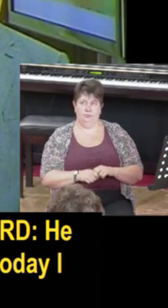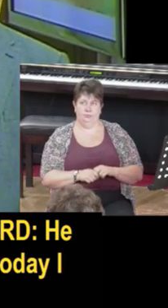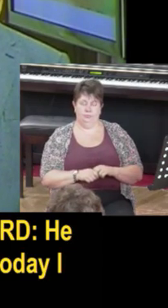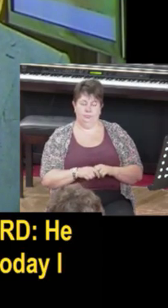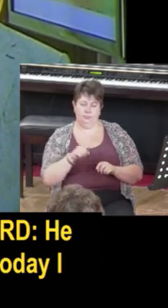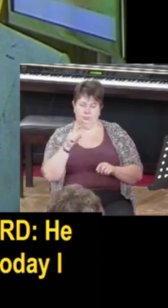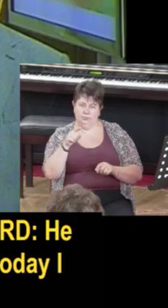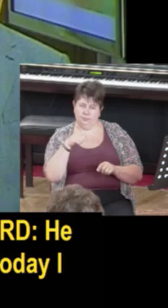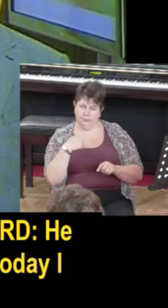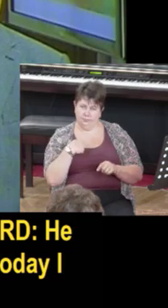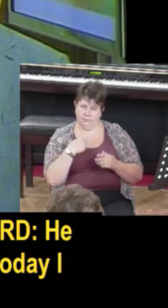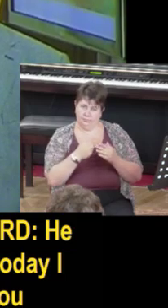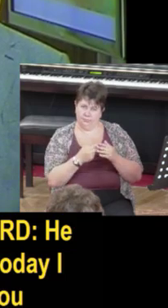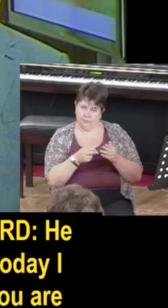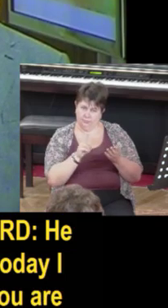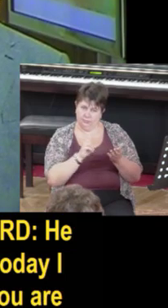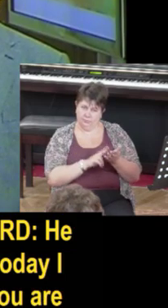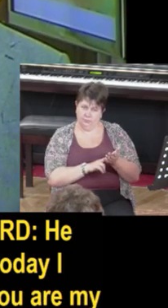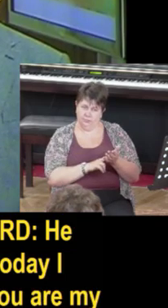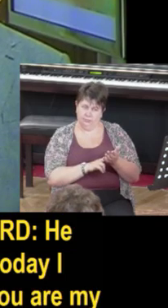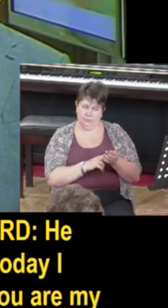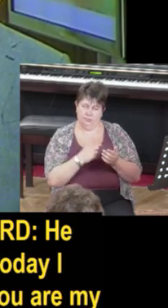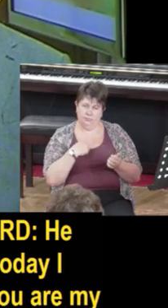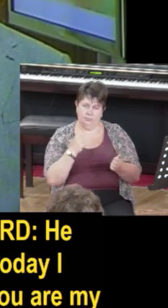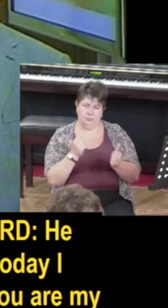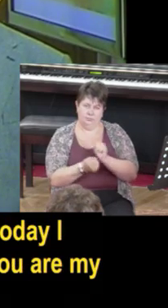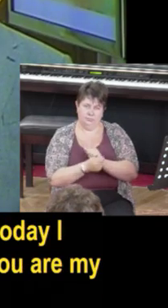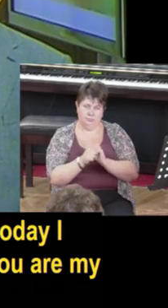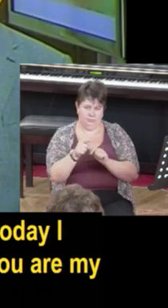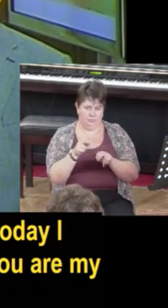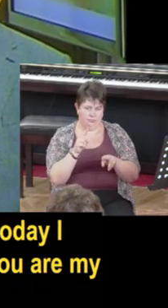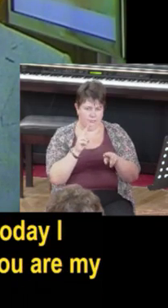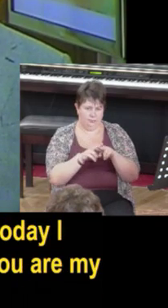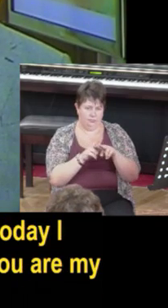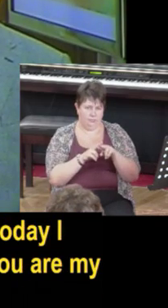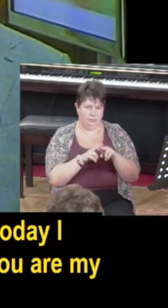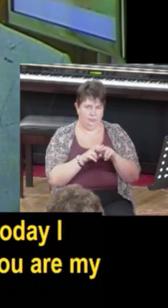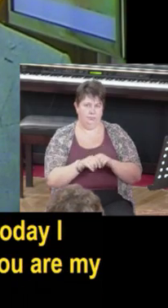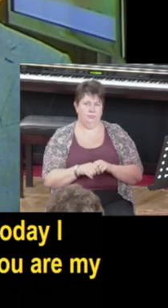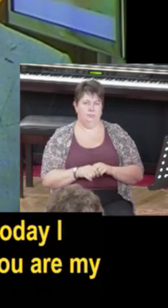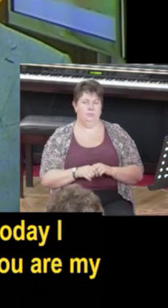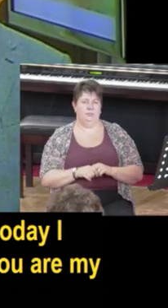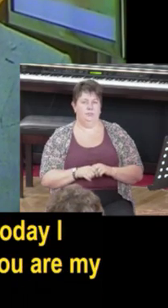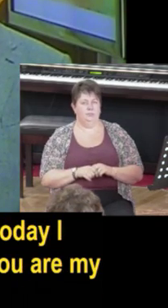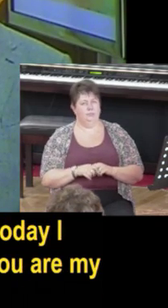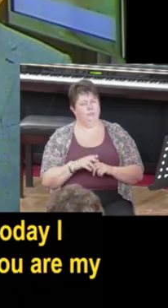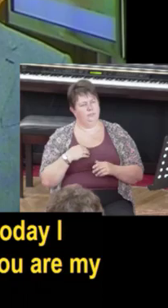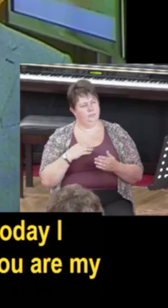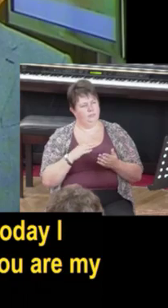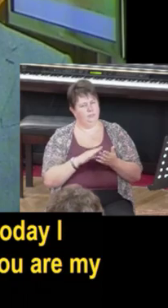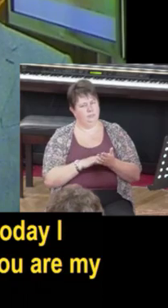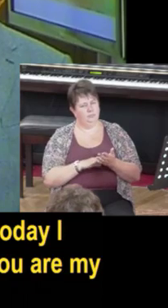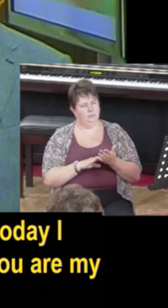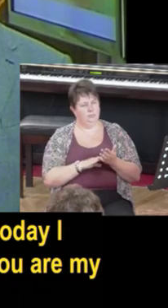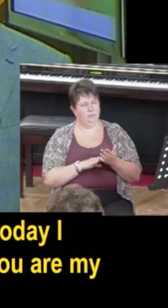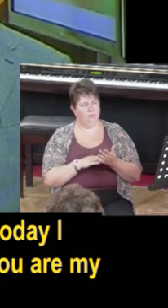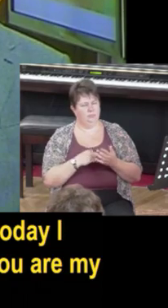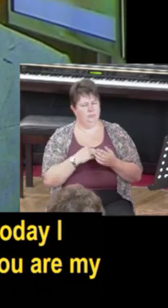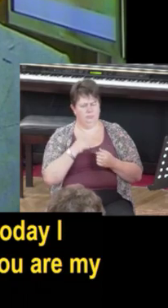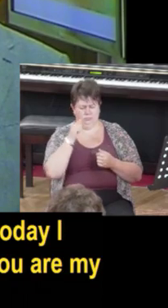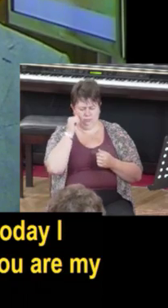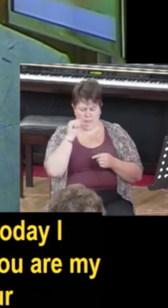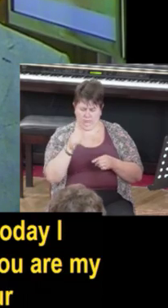You are my son. Today I have become your father. That's got a familiar ring to it. At least I think it